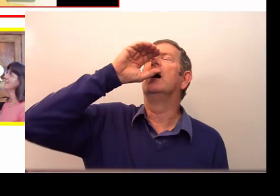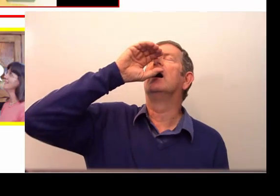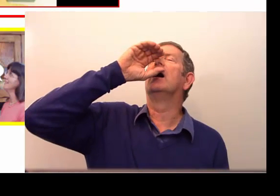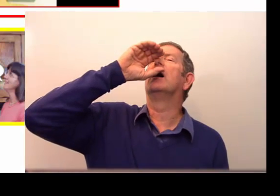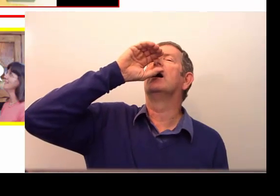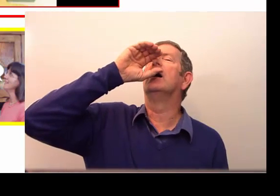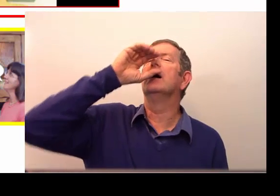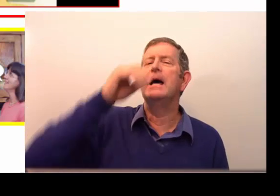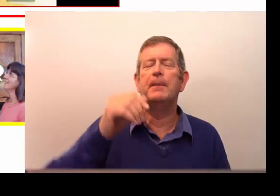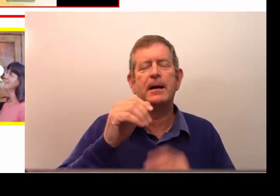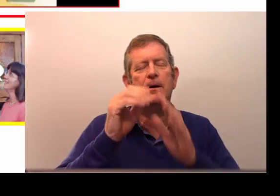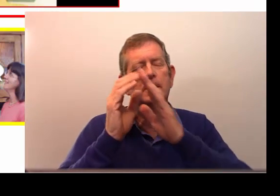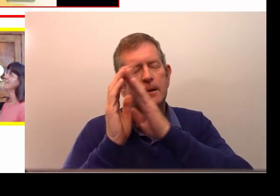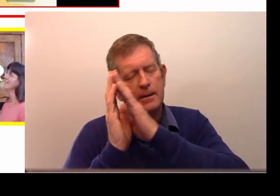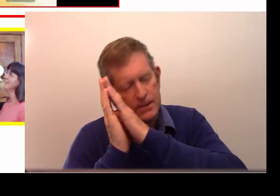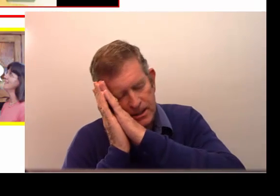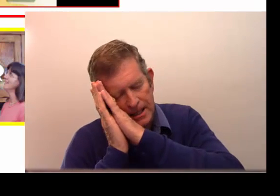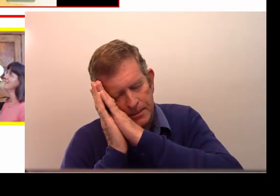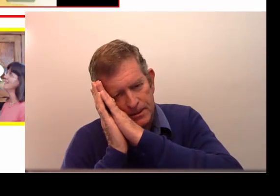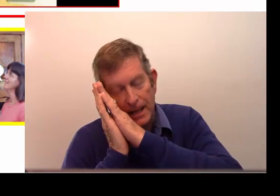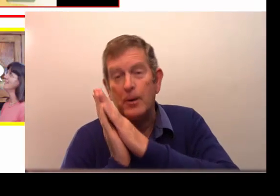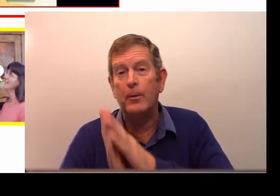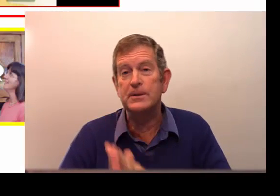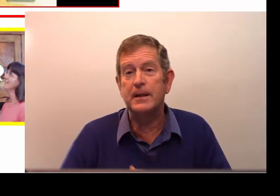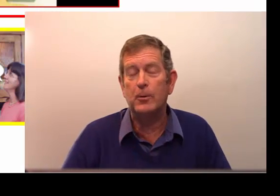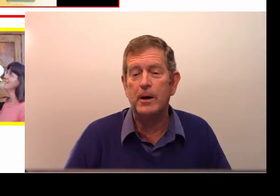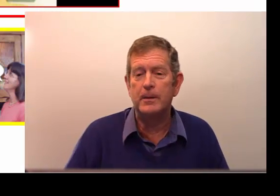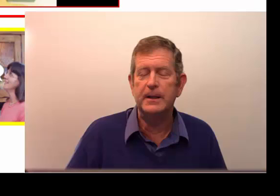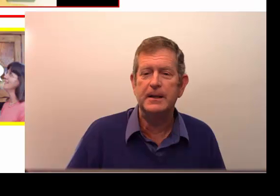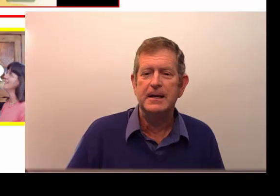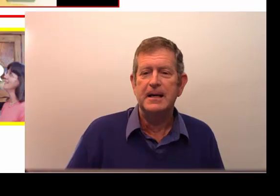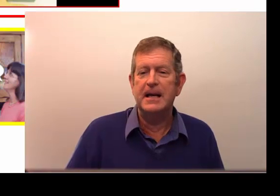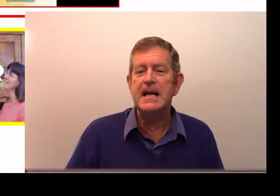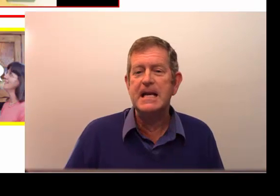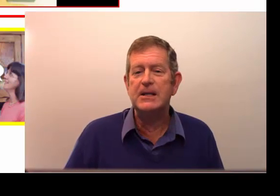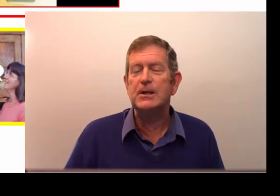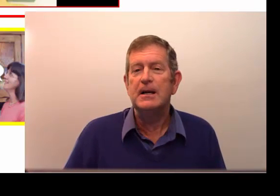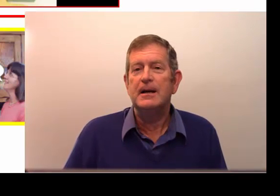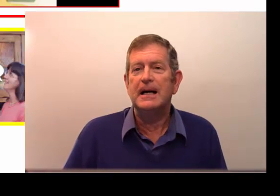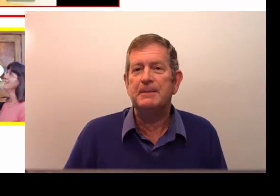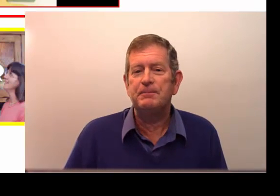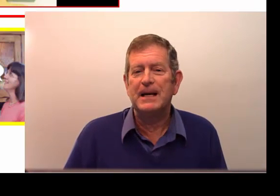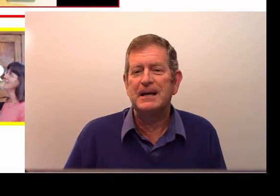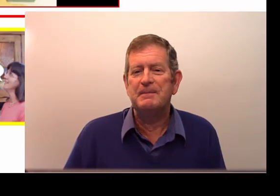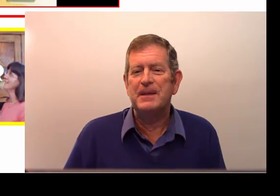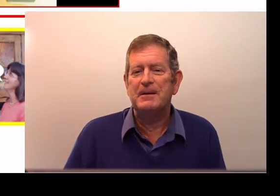drinks, and Michael sleeps. I don't know what was in that water, but in any case,